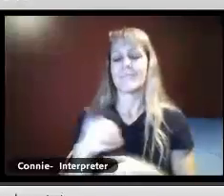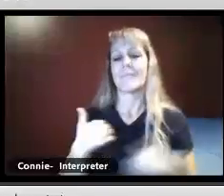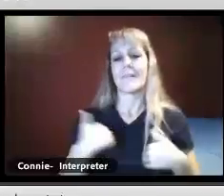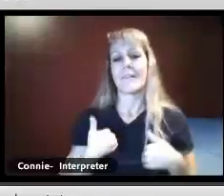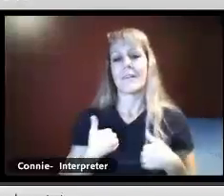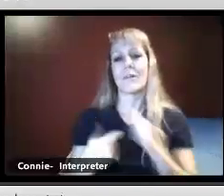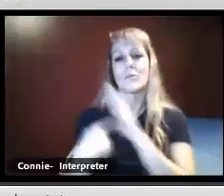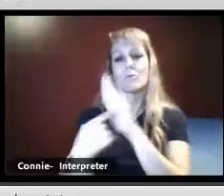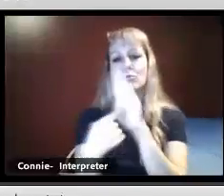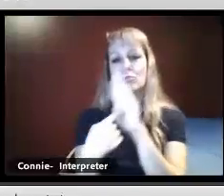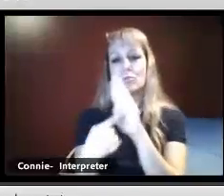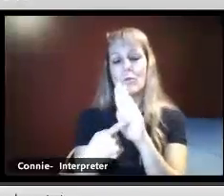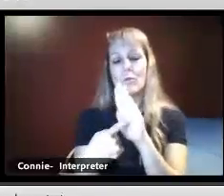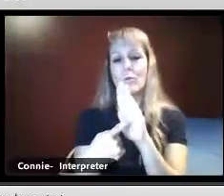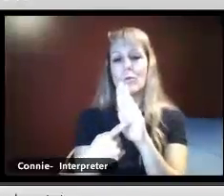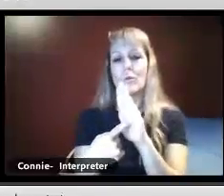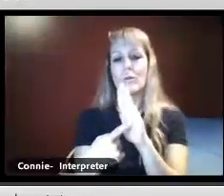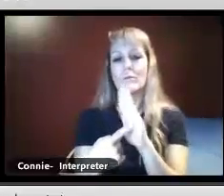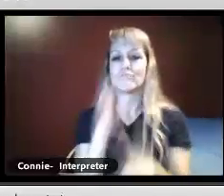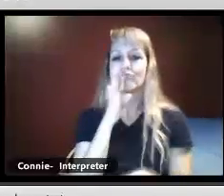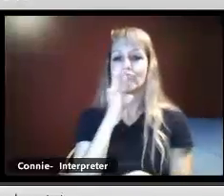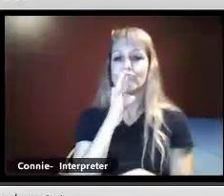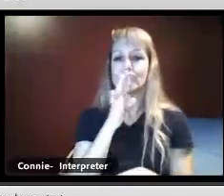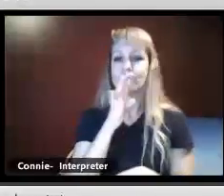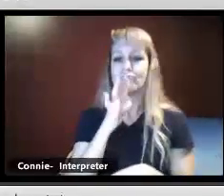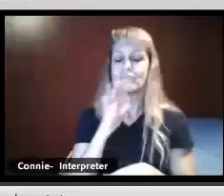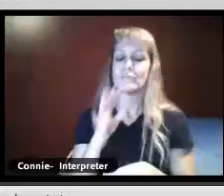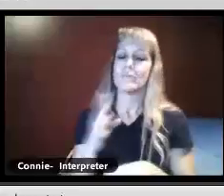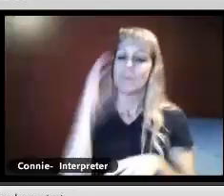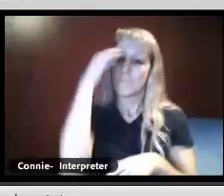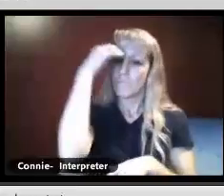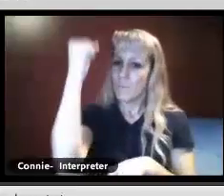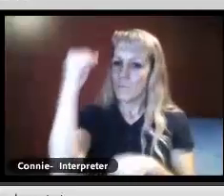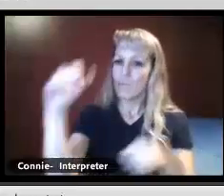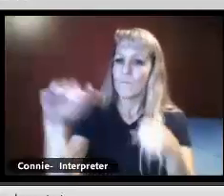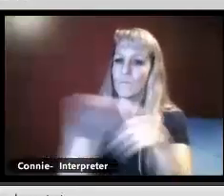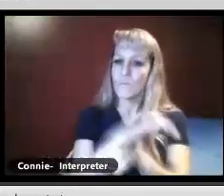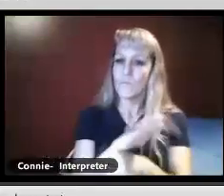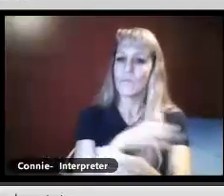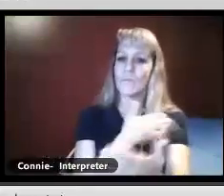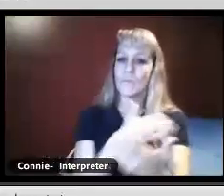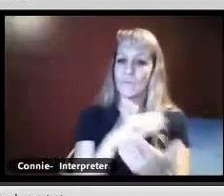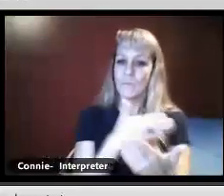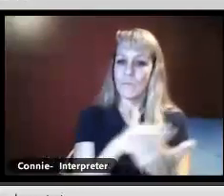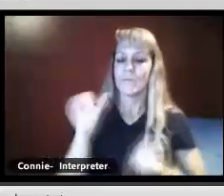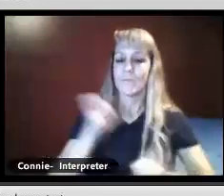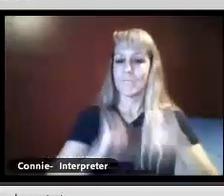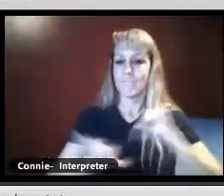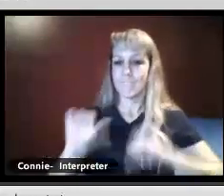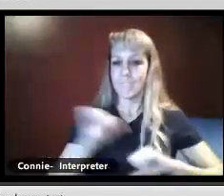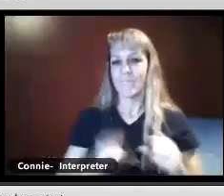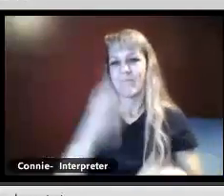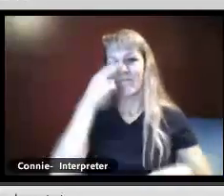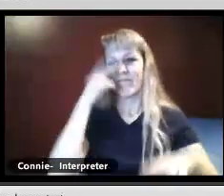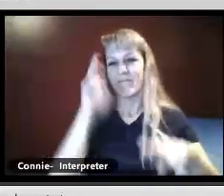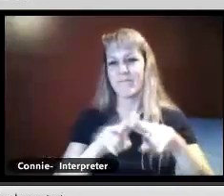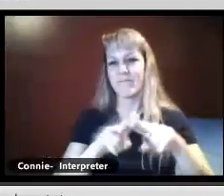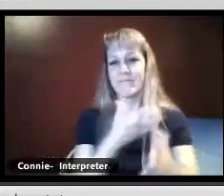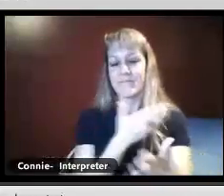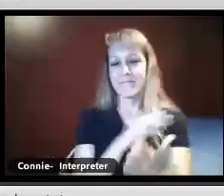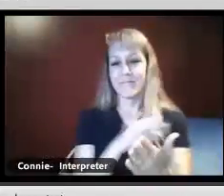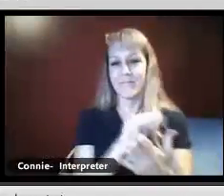demonstrated how he had actually memorized this entire song and he performed it. And it's tons of fun. And why am I telling